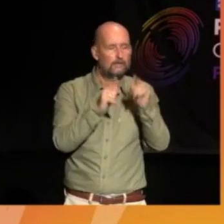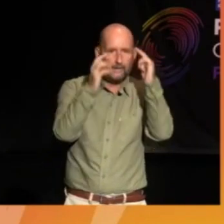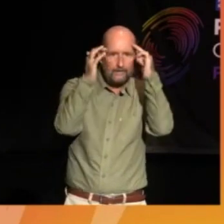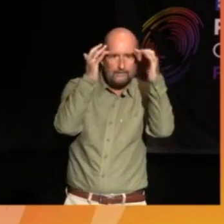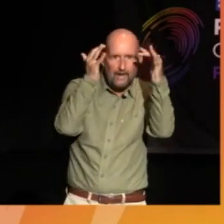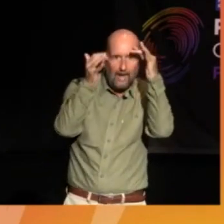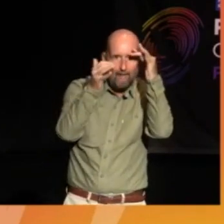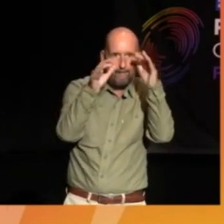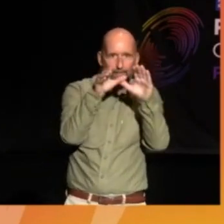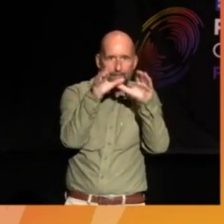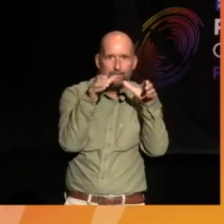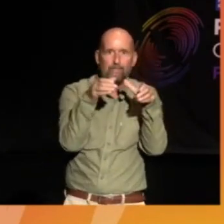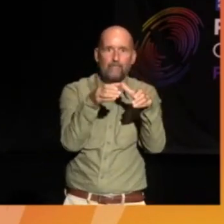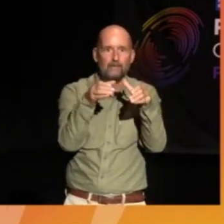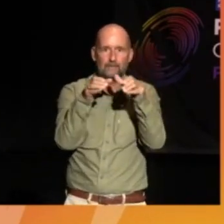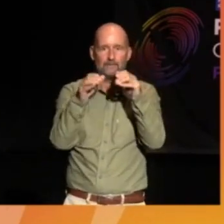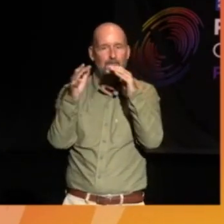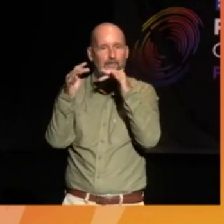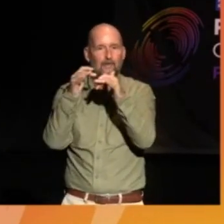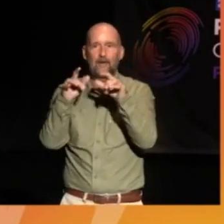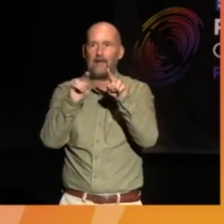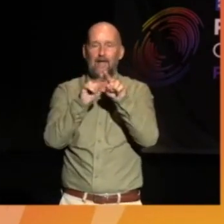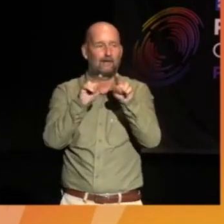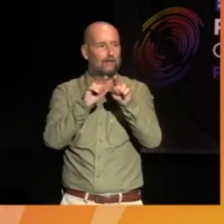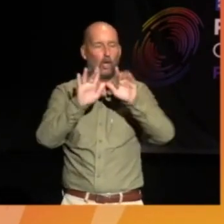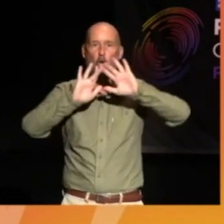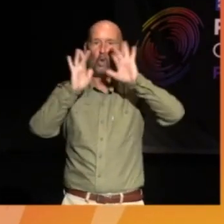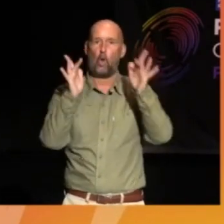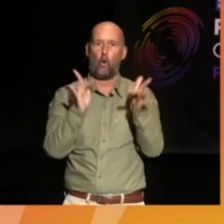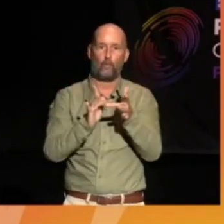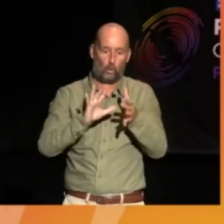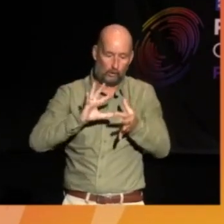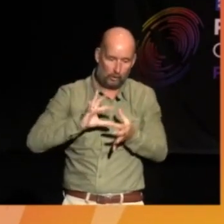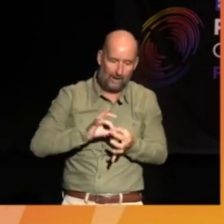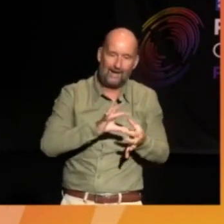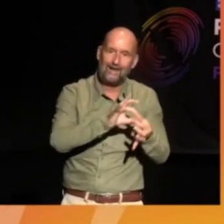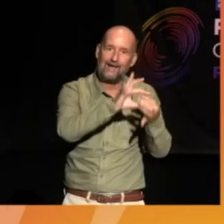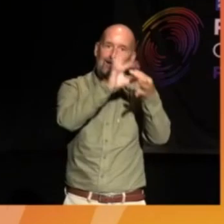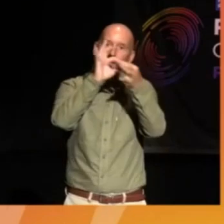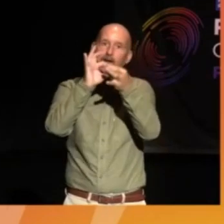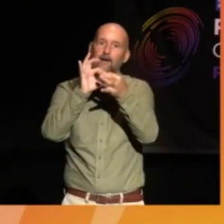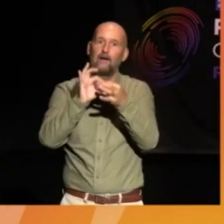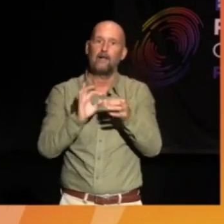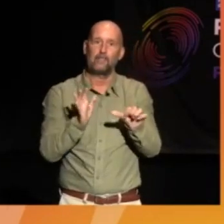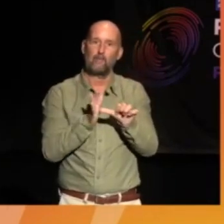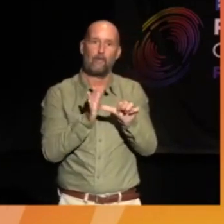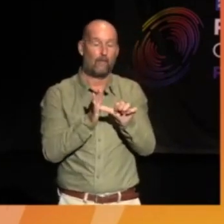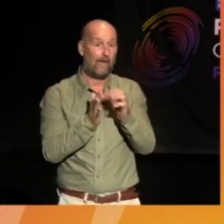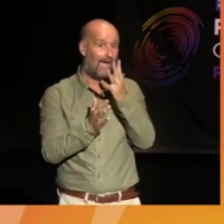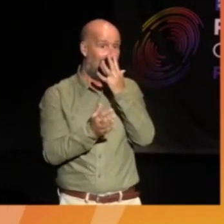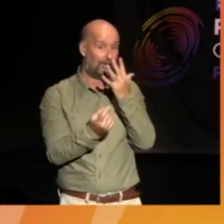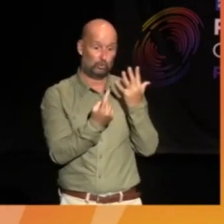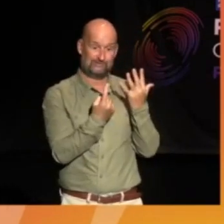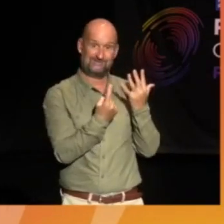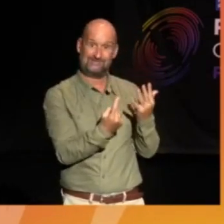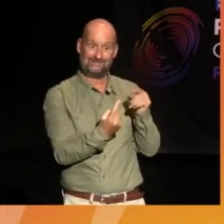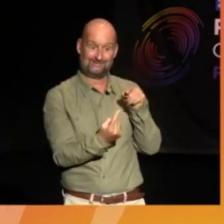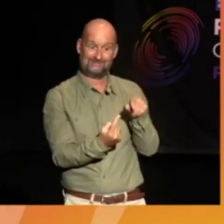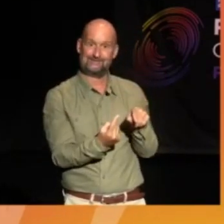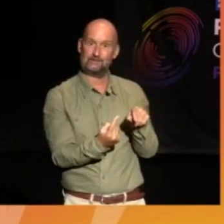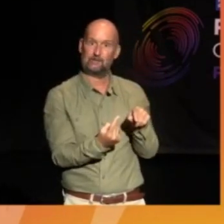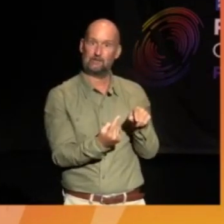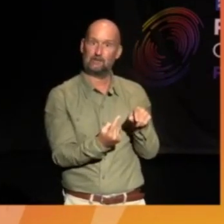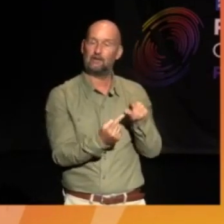people as a global force. But if you're a 6-year-old, you can't mobilize to